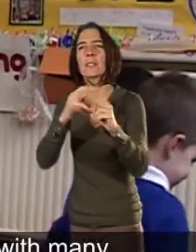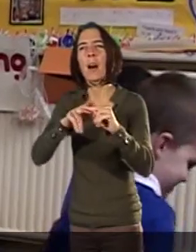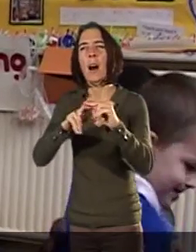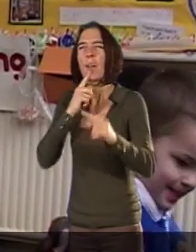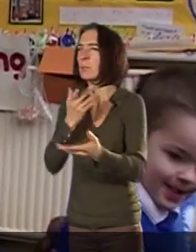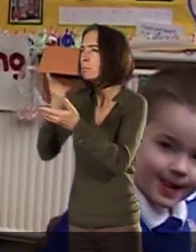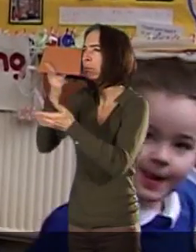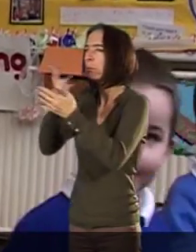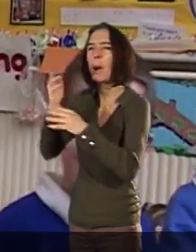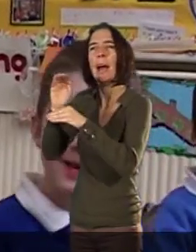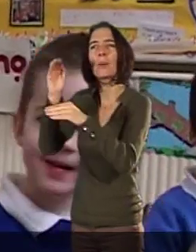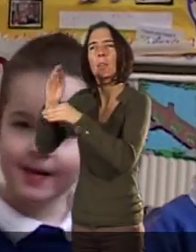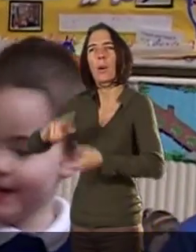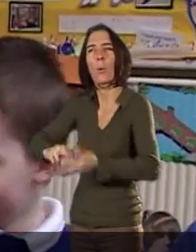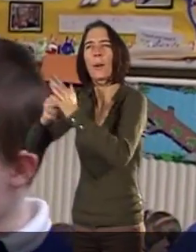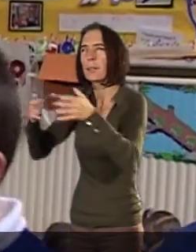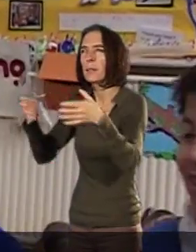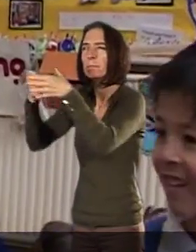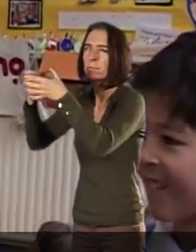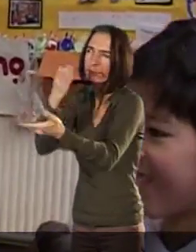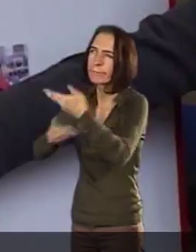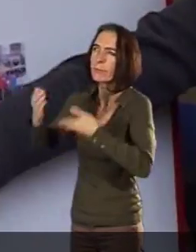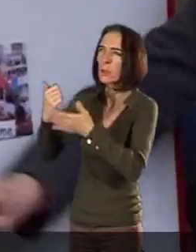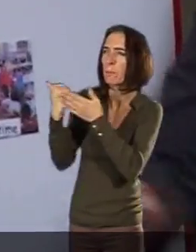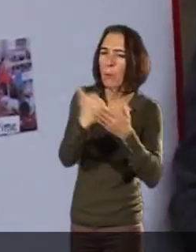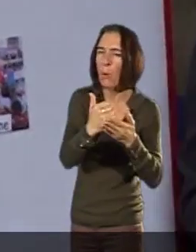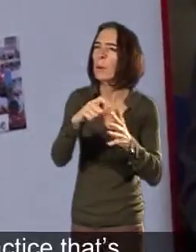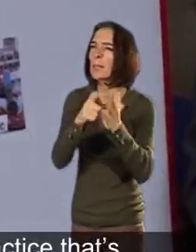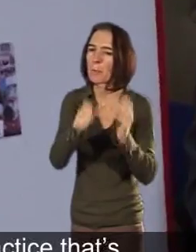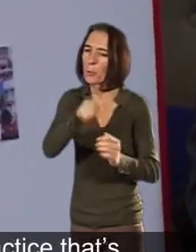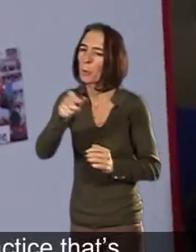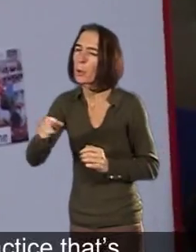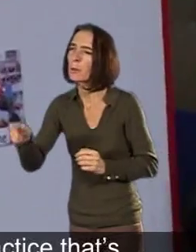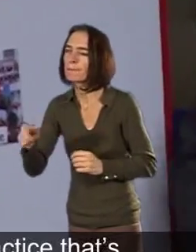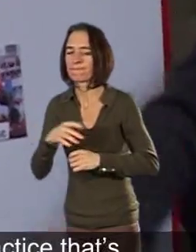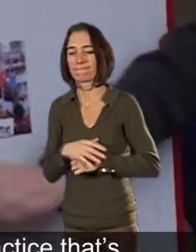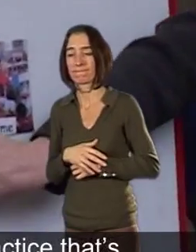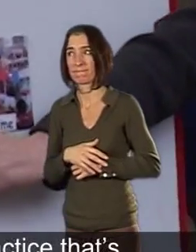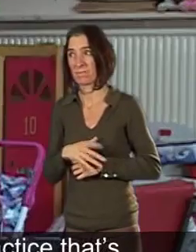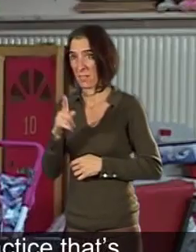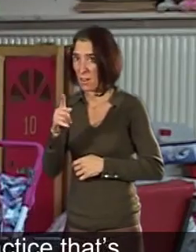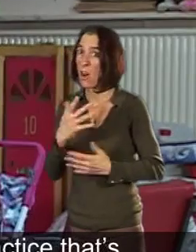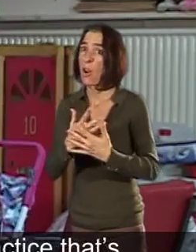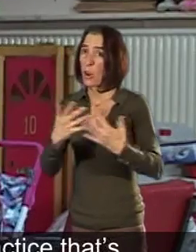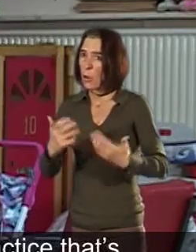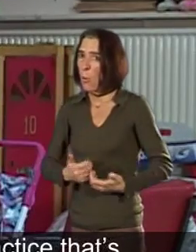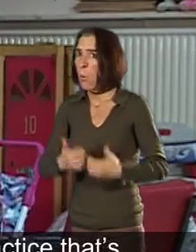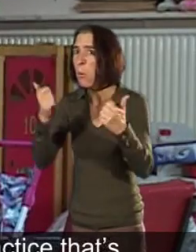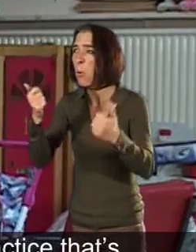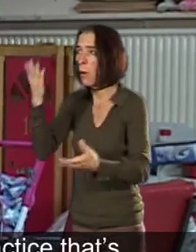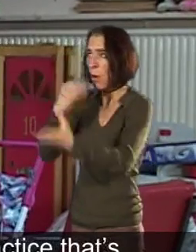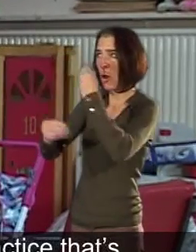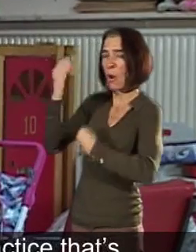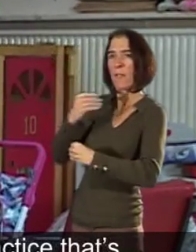agencies to develop reasonable adjustments to support disabled pupils. I think there's a lot of very good practice that's come